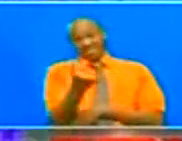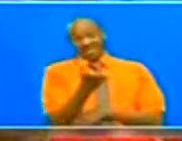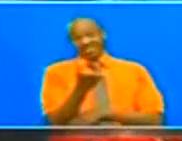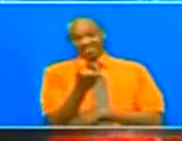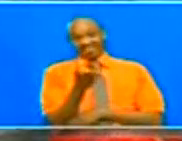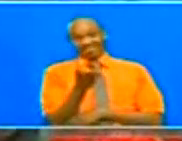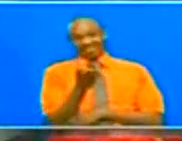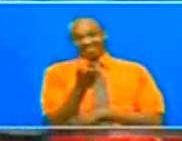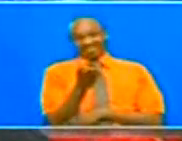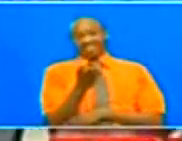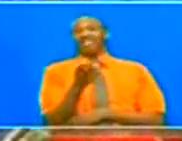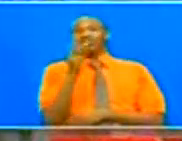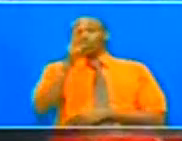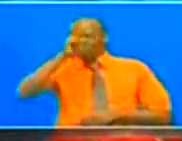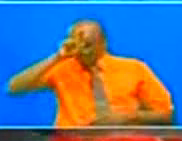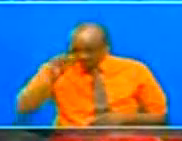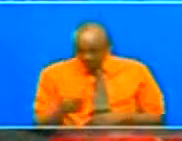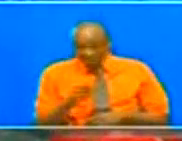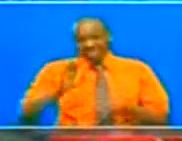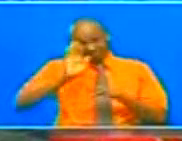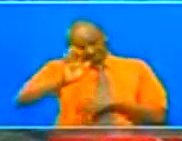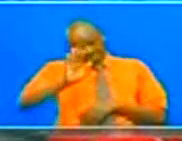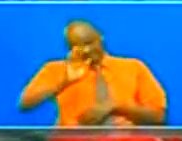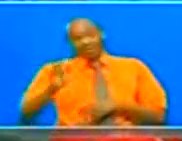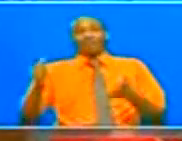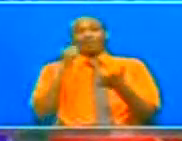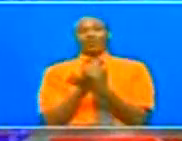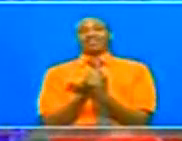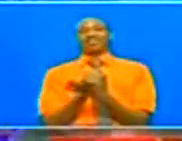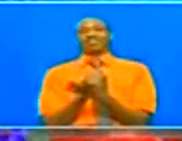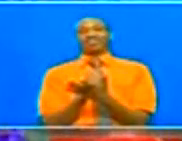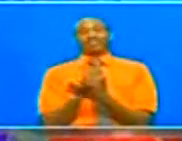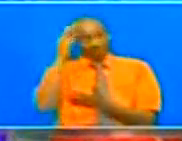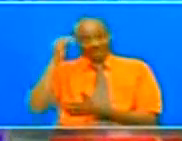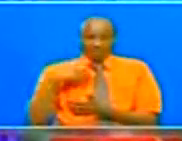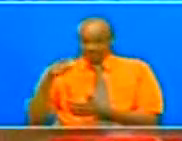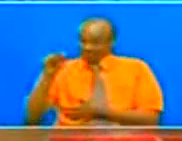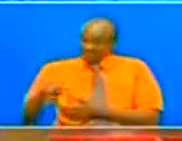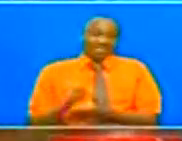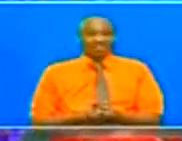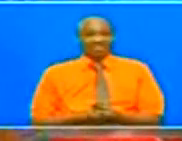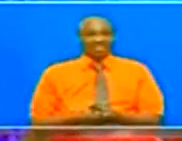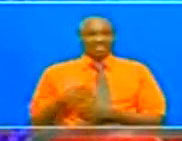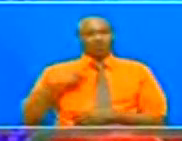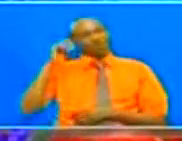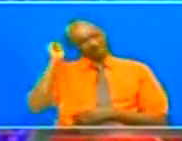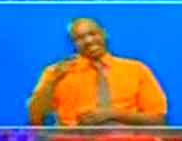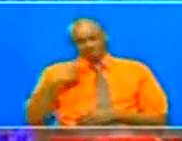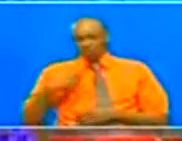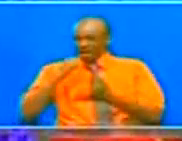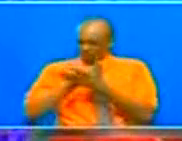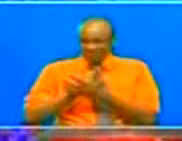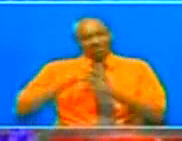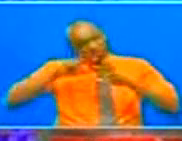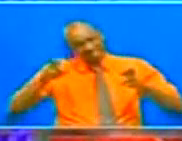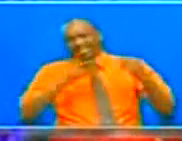attacks are the 2,000 Gishangi trained in. So, you know, I mean, there's need to do a big audit on the role of,